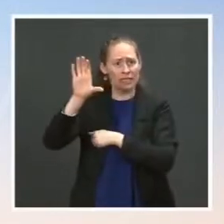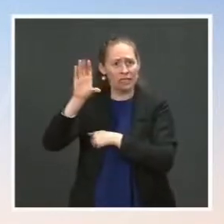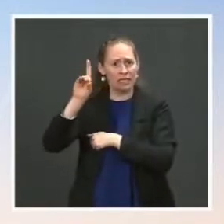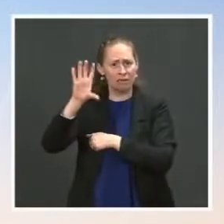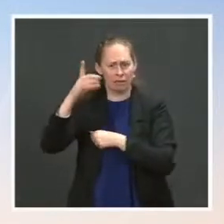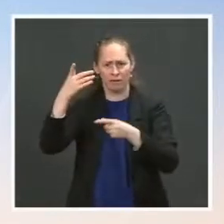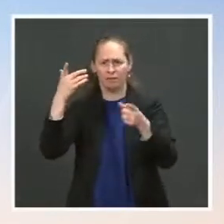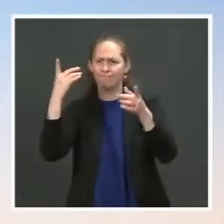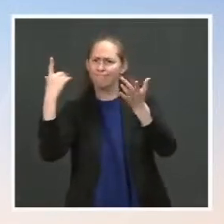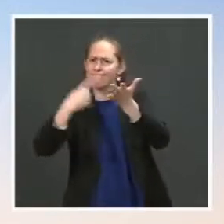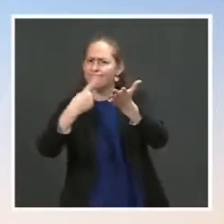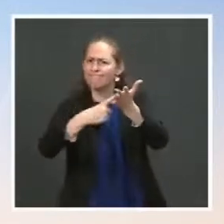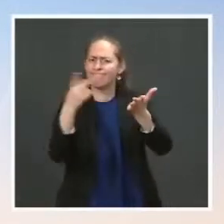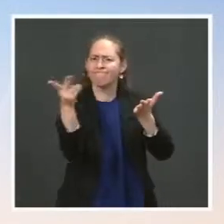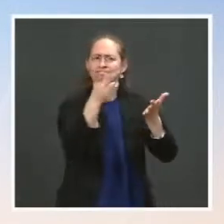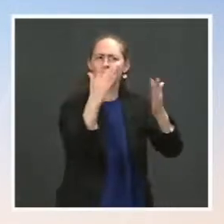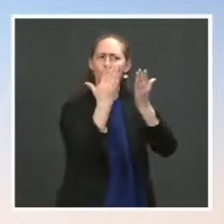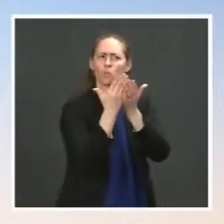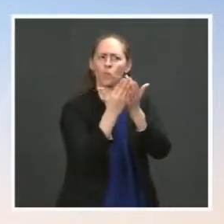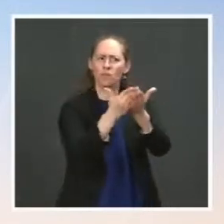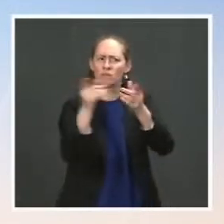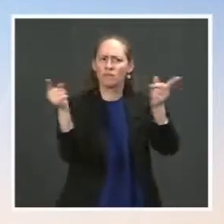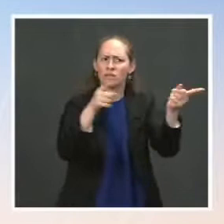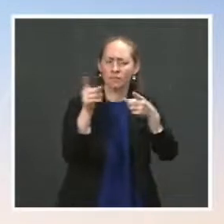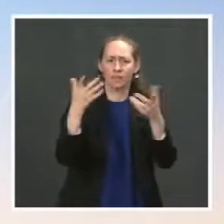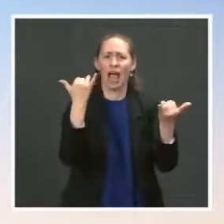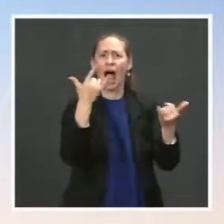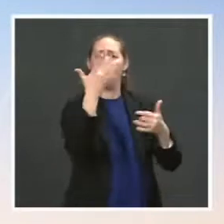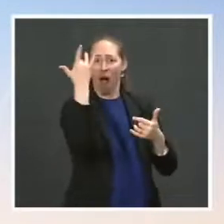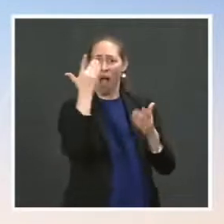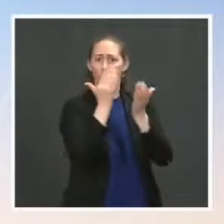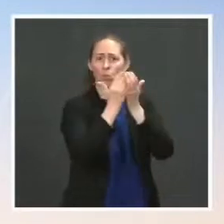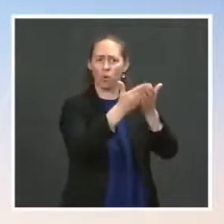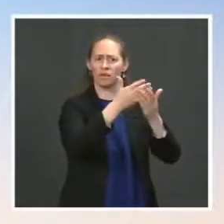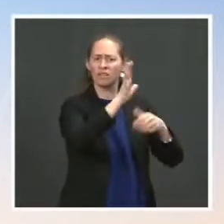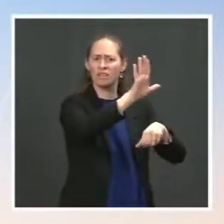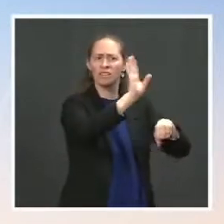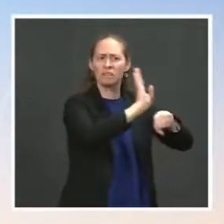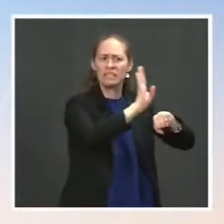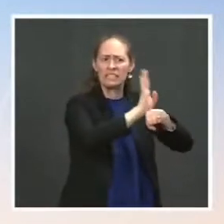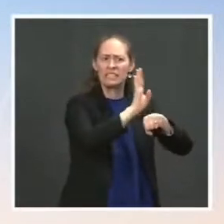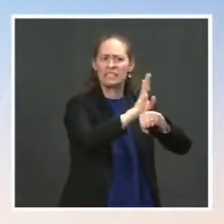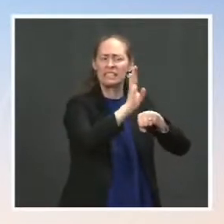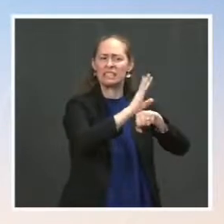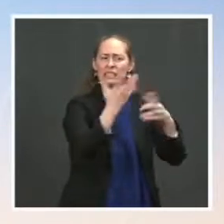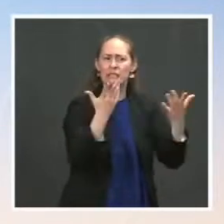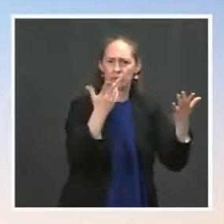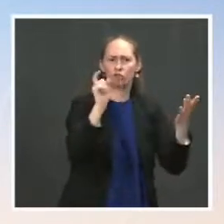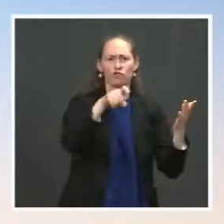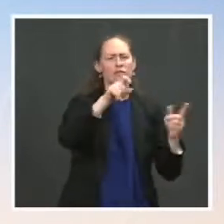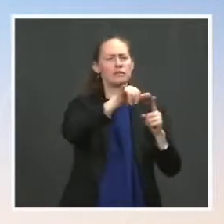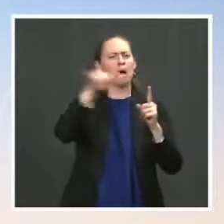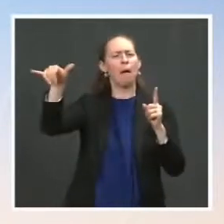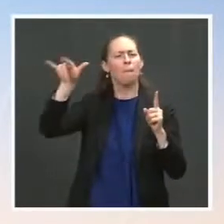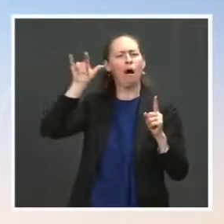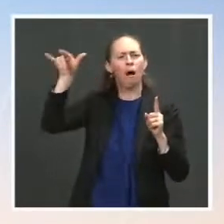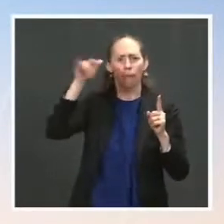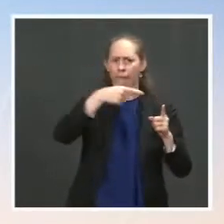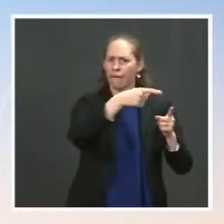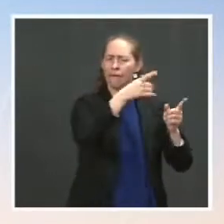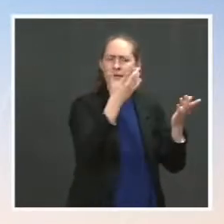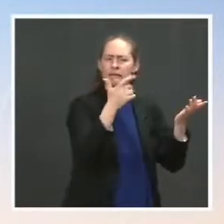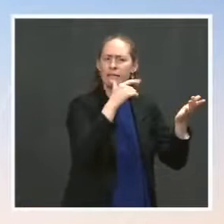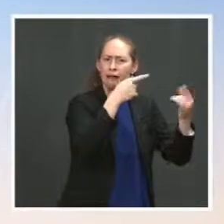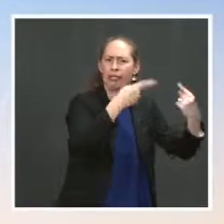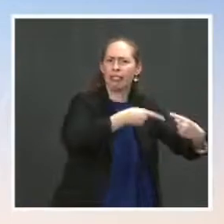to cruise industry leaders who say we should be treated more like the airlines, what would you say? Well, the bottom line is safety, right?